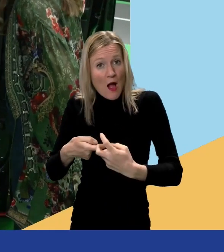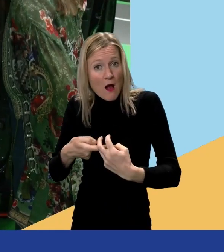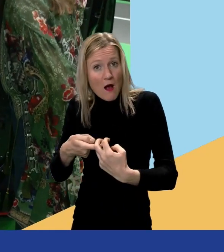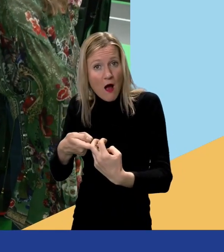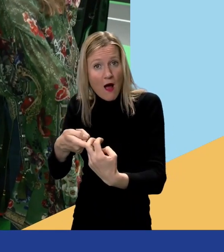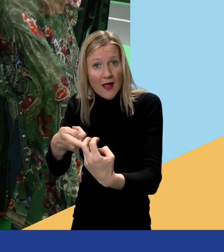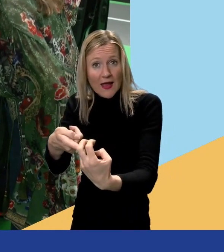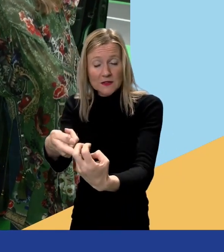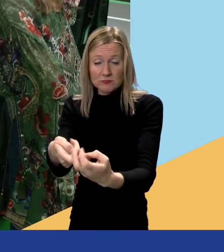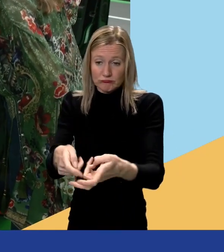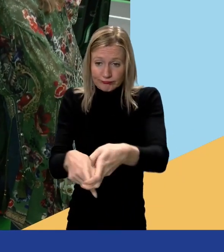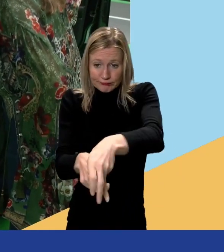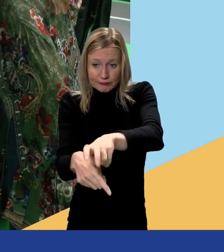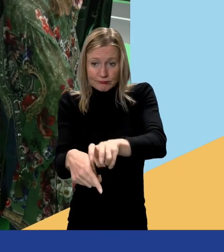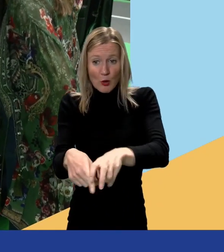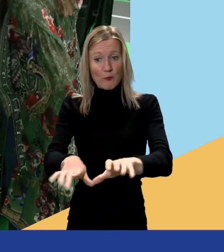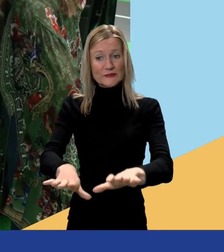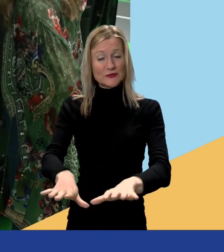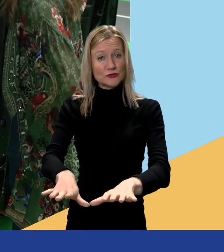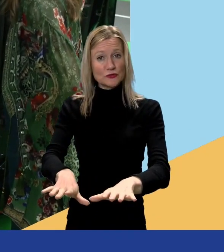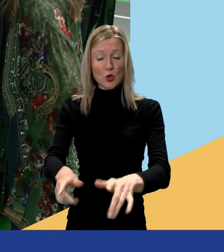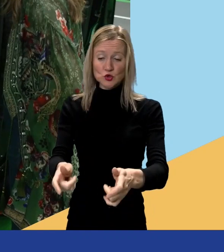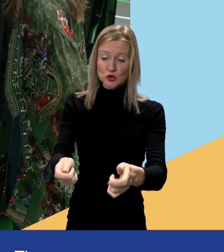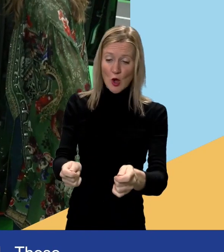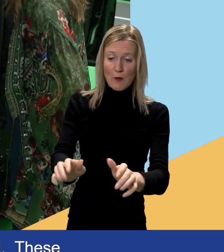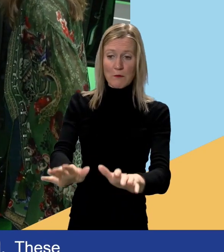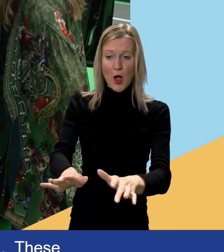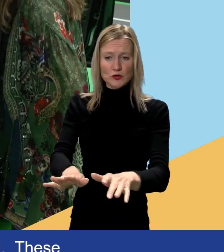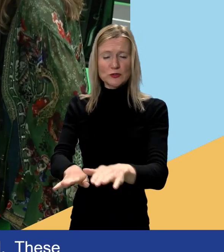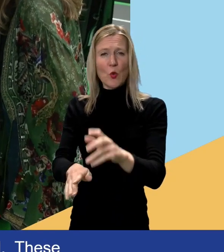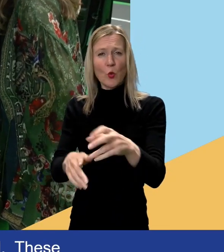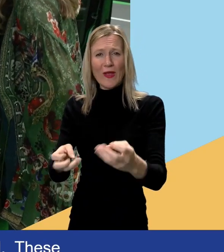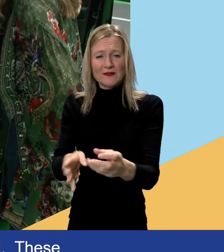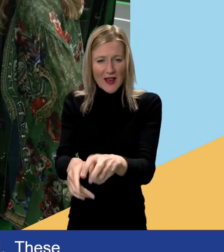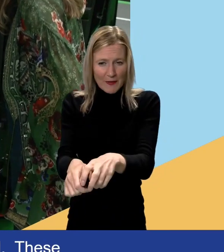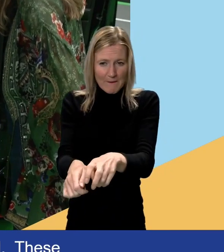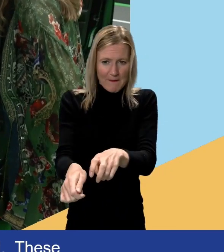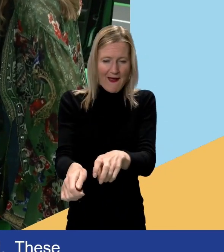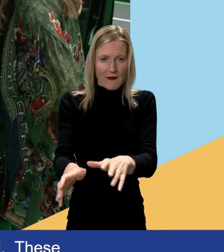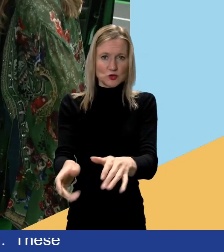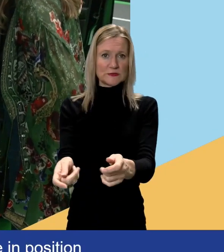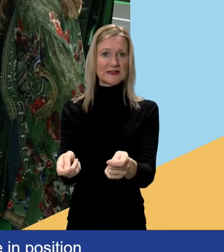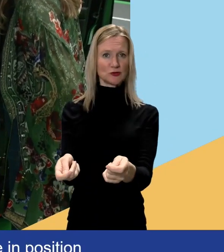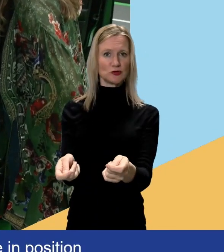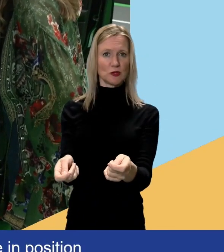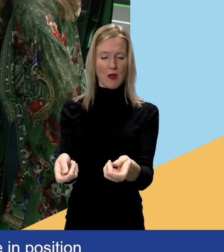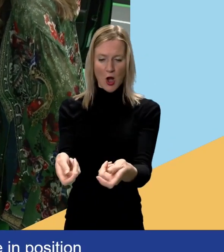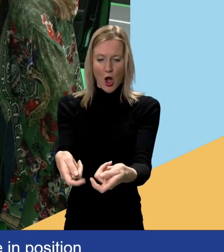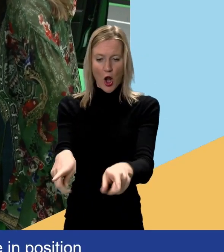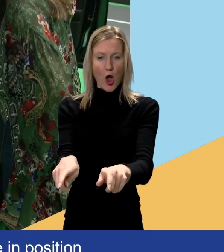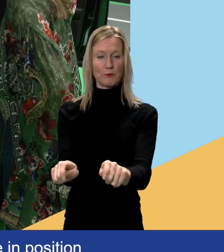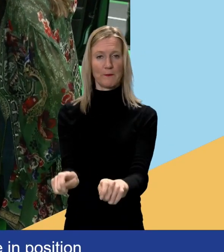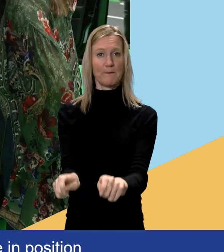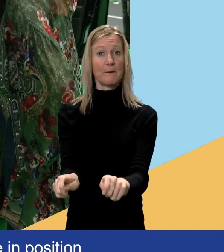the vehicle. When you're in position, you just stop and pull the wheelchair back just very slightly, just to pull some tension on there, and that will lock down the front of the